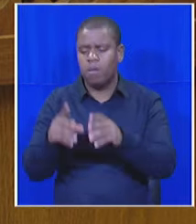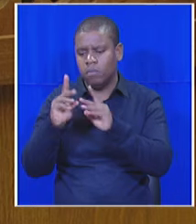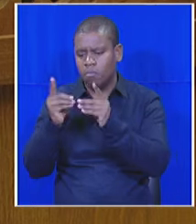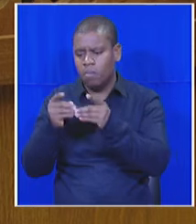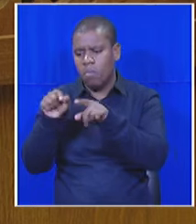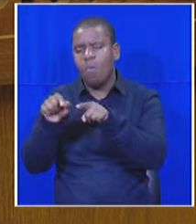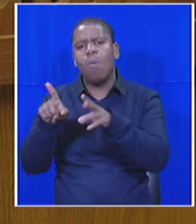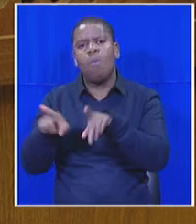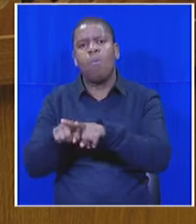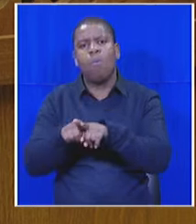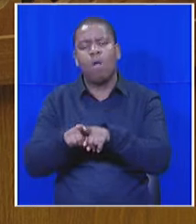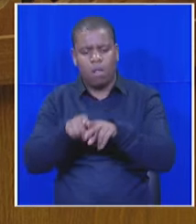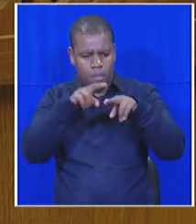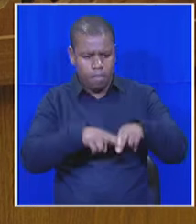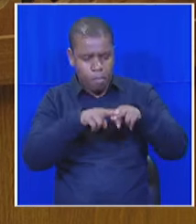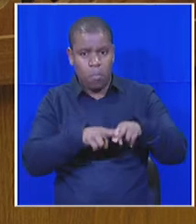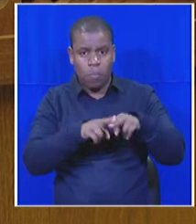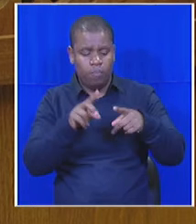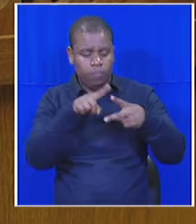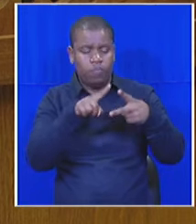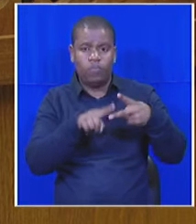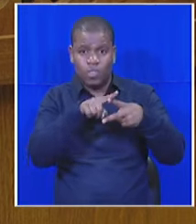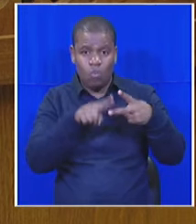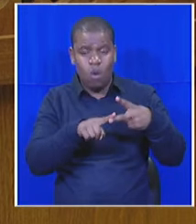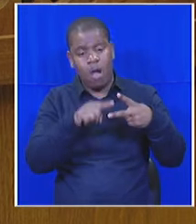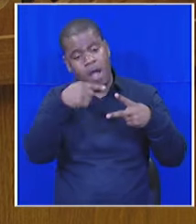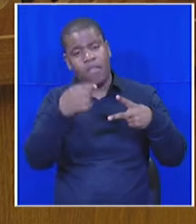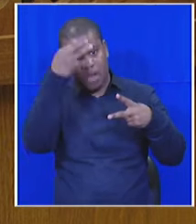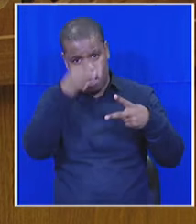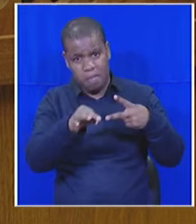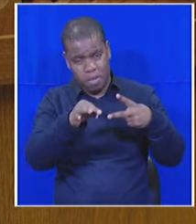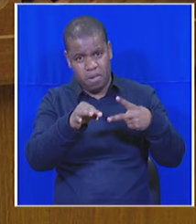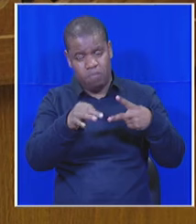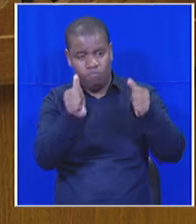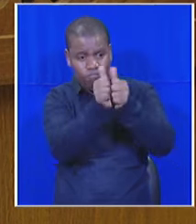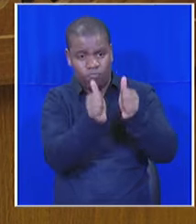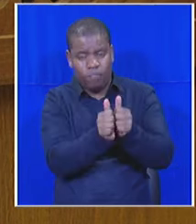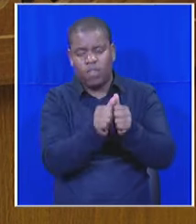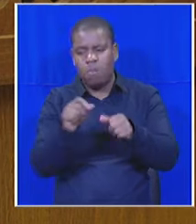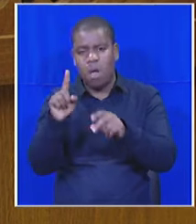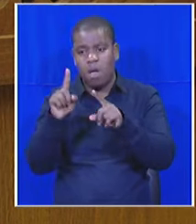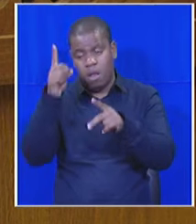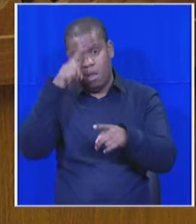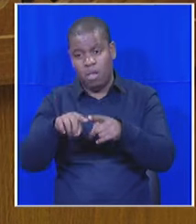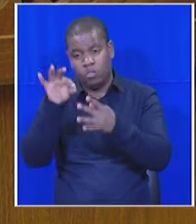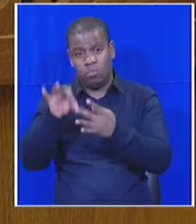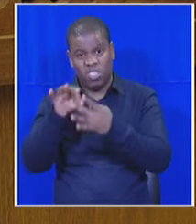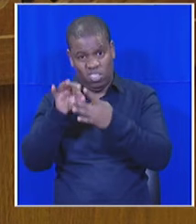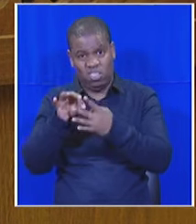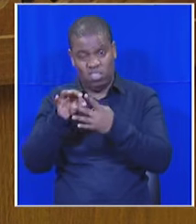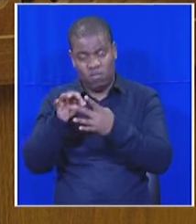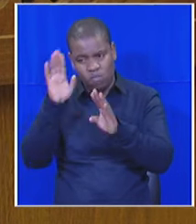on the other two arms of state for its operational expenses, it needs no special insight, therefore, Chair, to realize that this